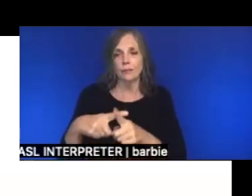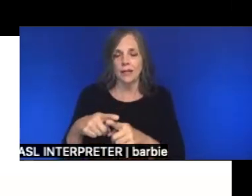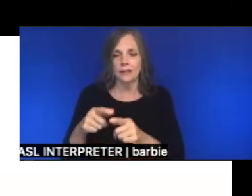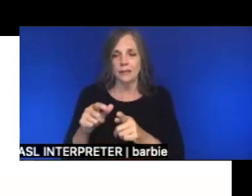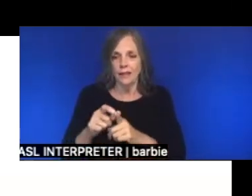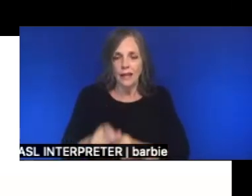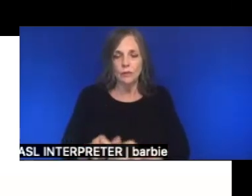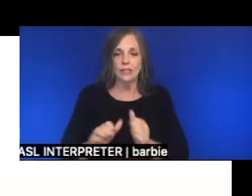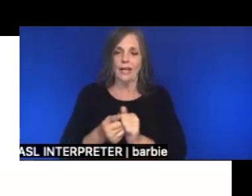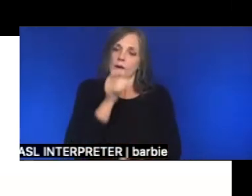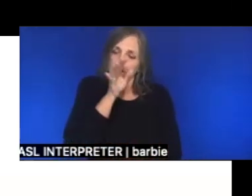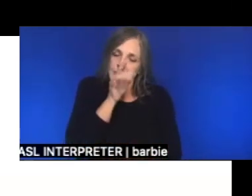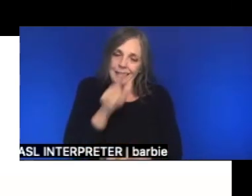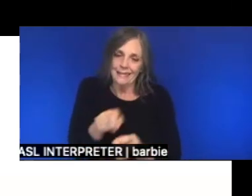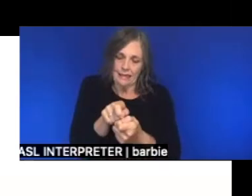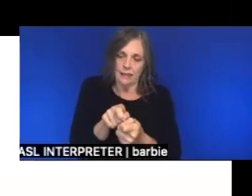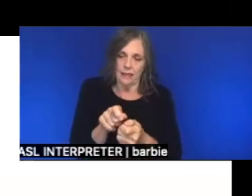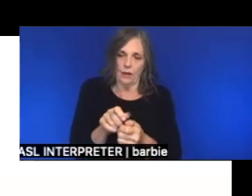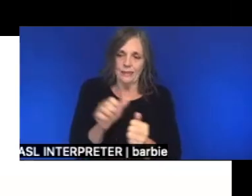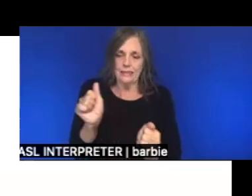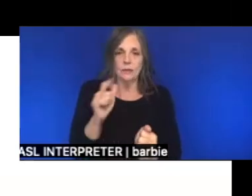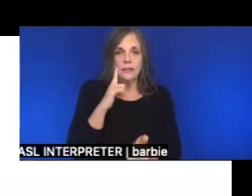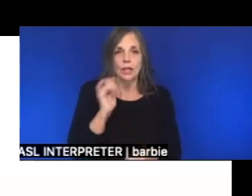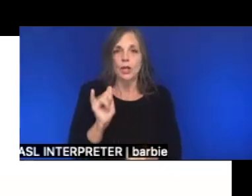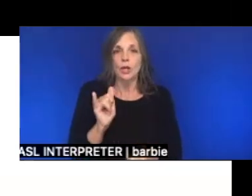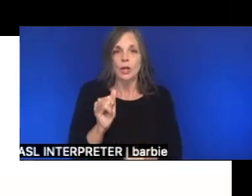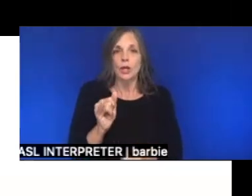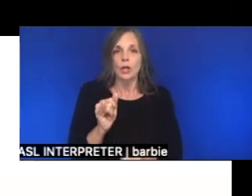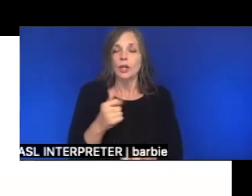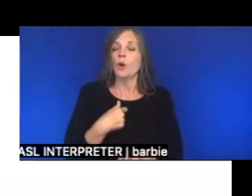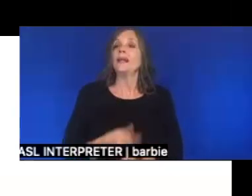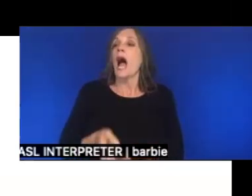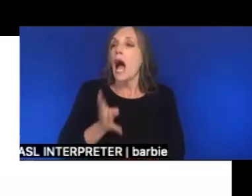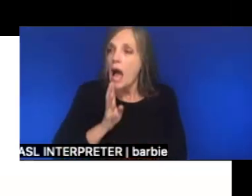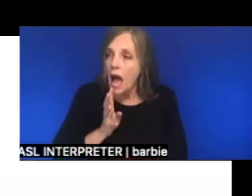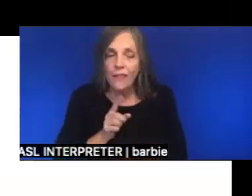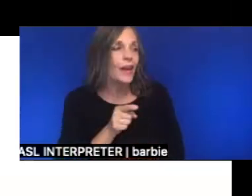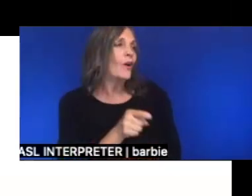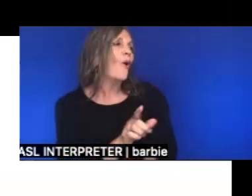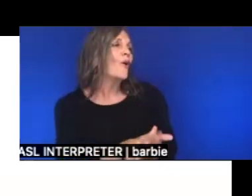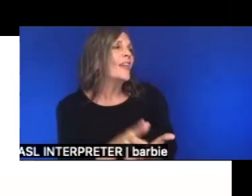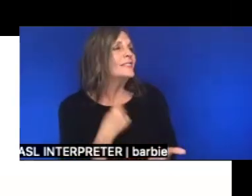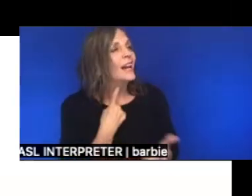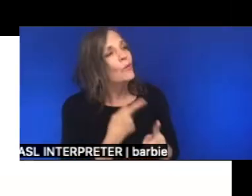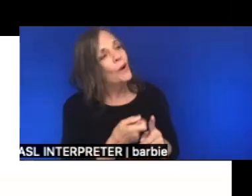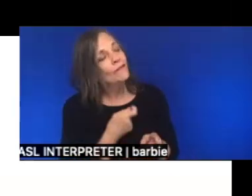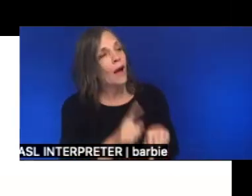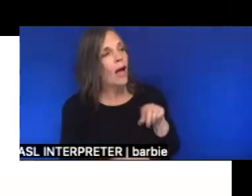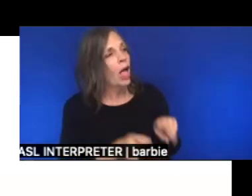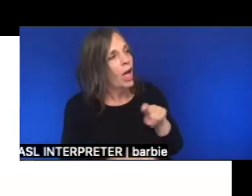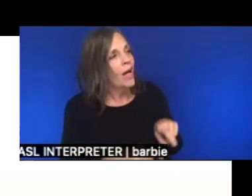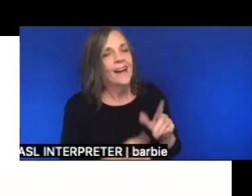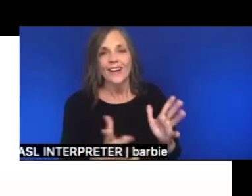sounds. Sometimes it's just like by opening our mouth, after 2 or 3 seconds, people are like, oh, this is such a nice accent. Where are you coming from? So you